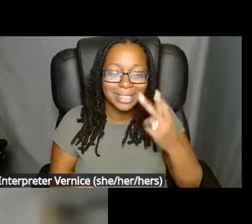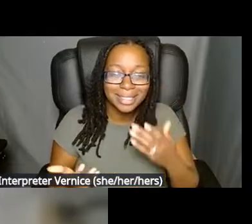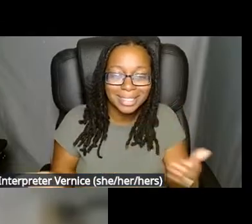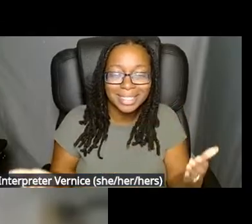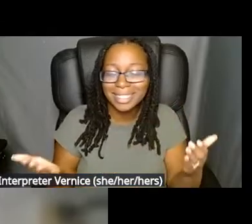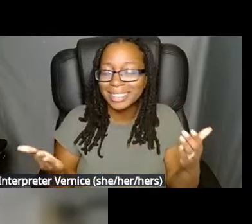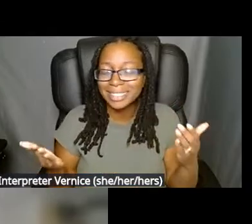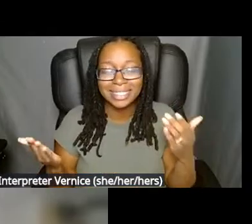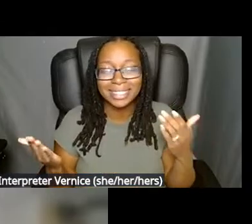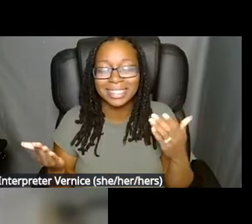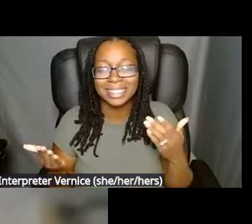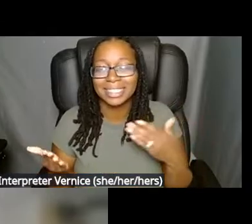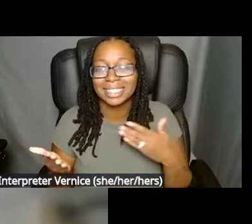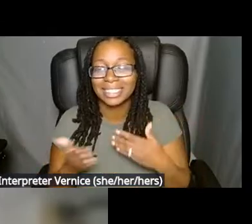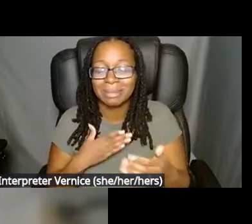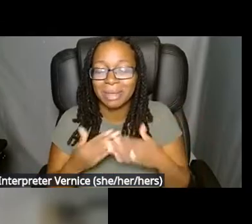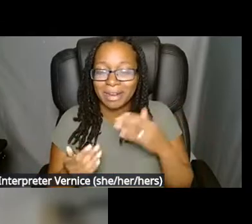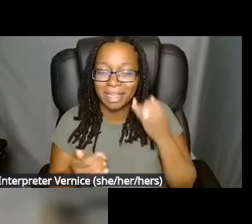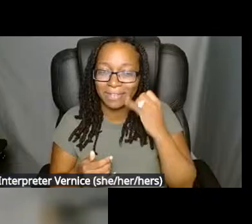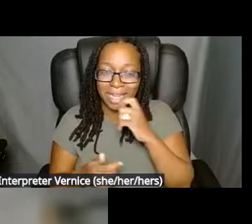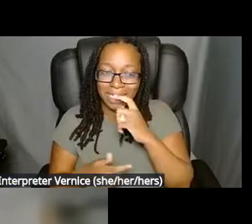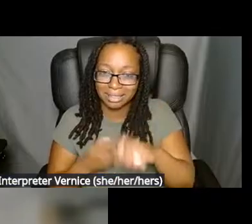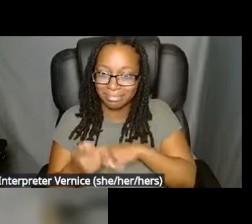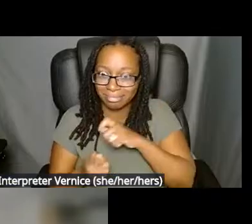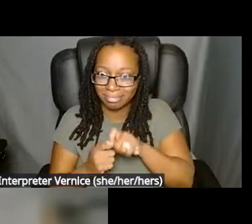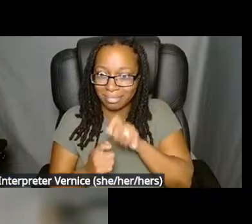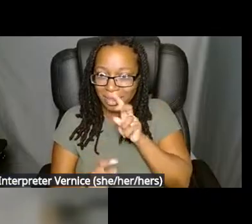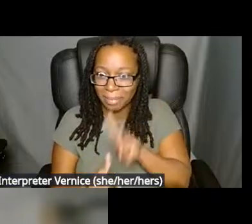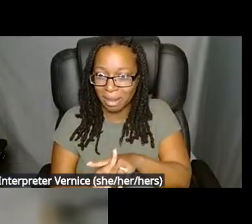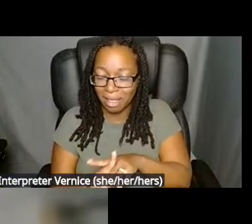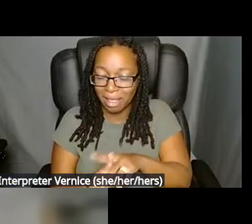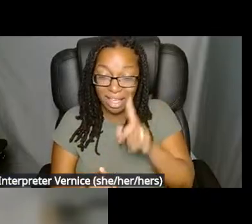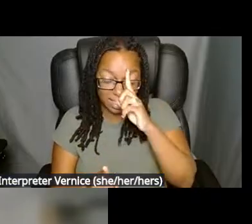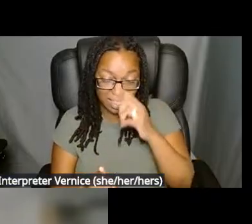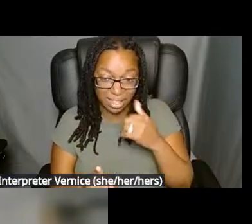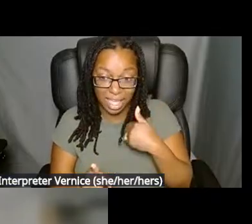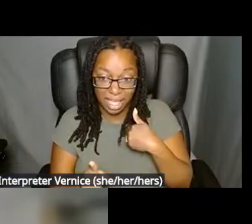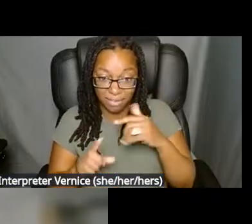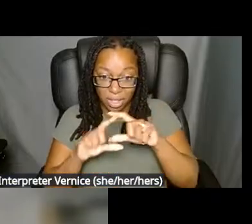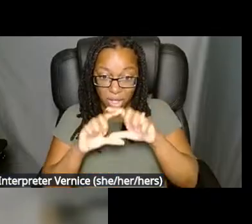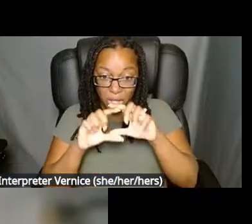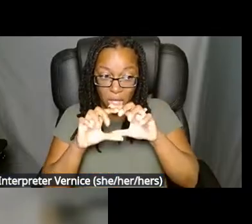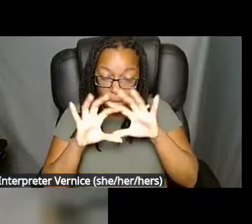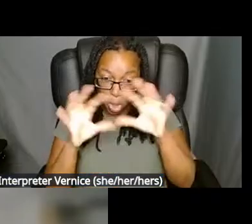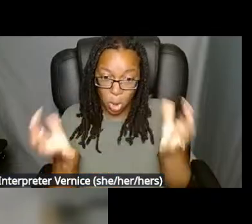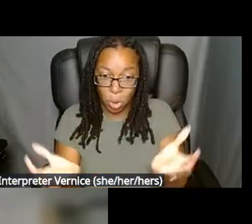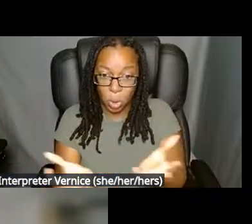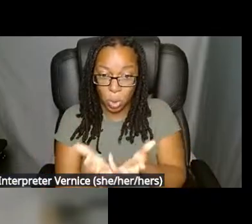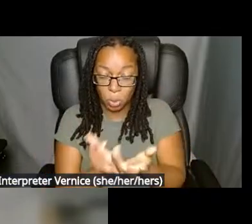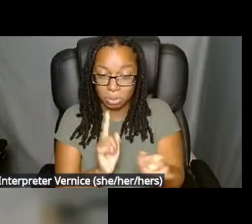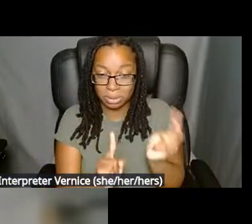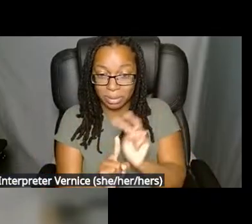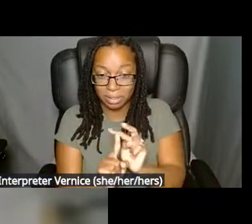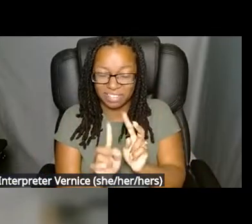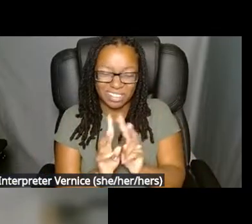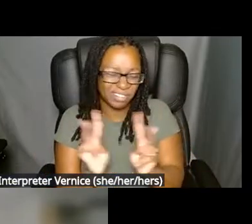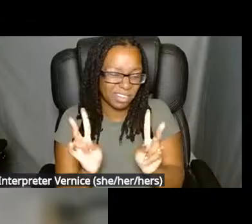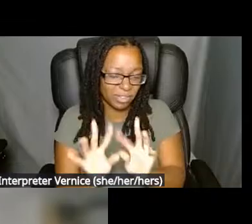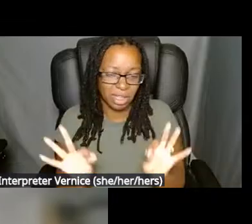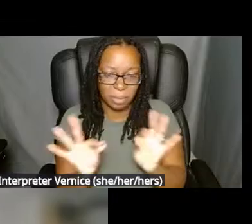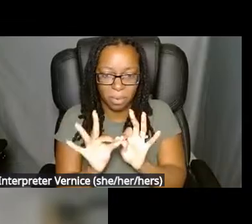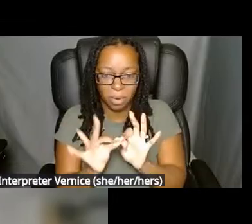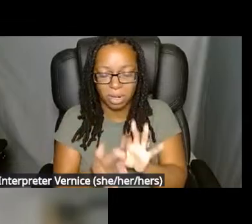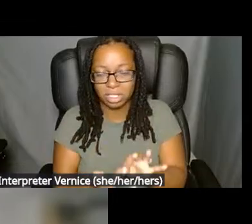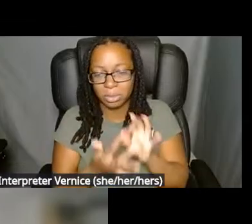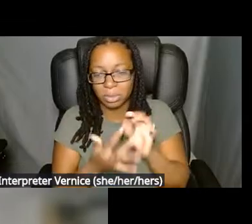if it doesn't apply, I think having a global perspective is incredibly important, especially for racially